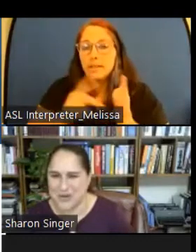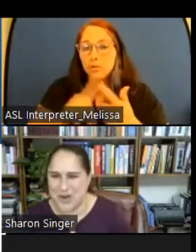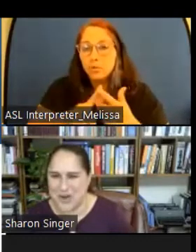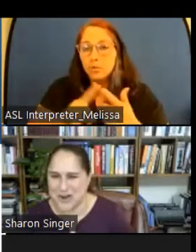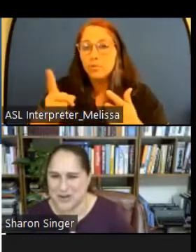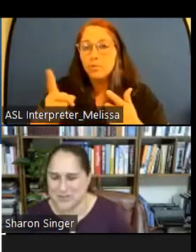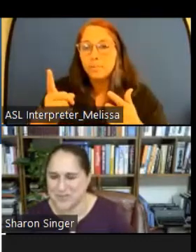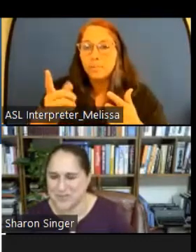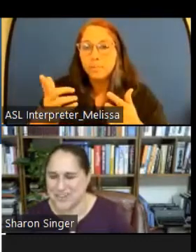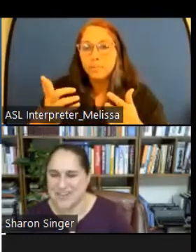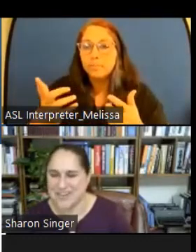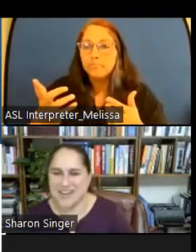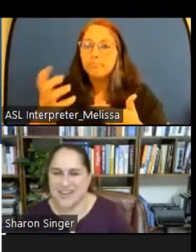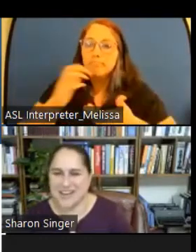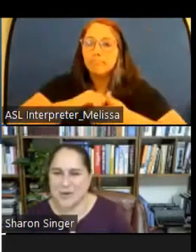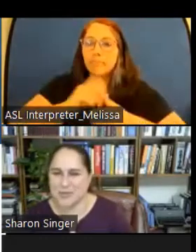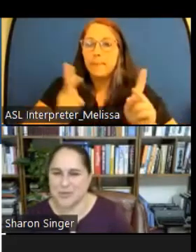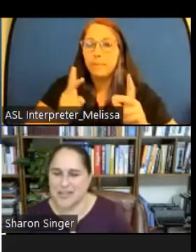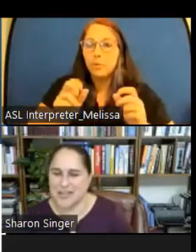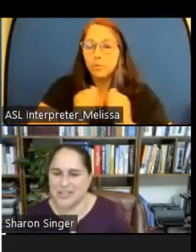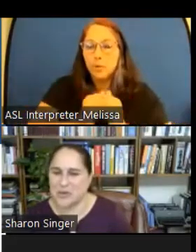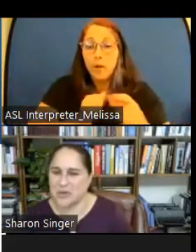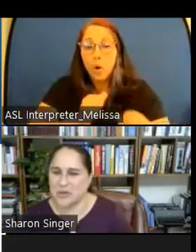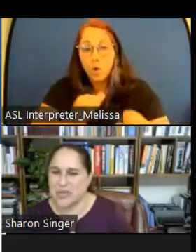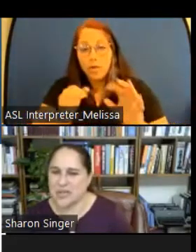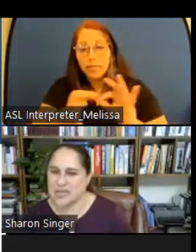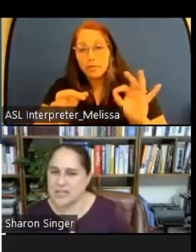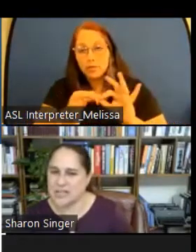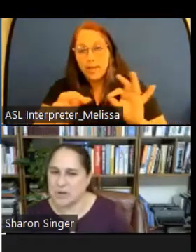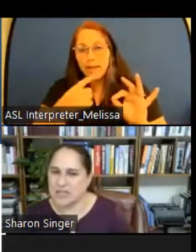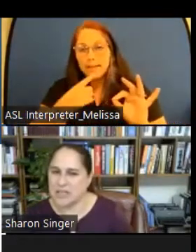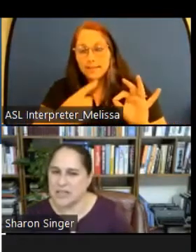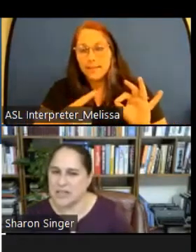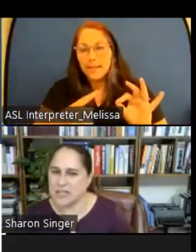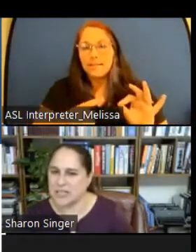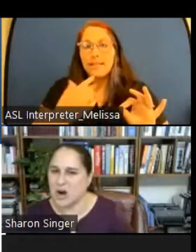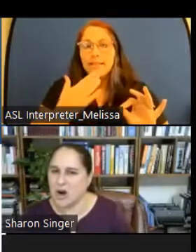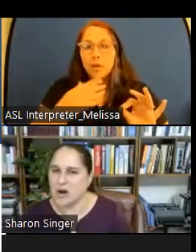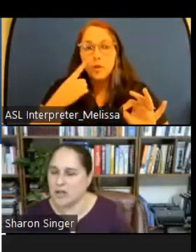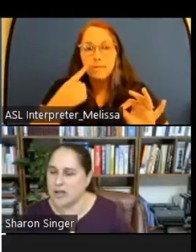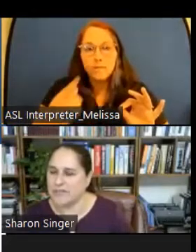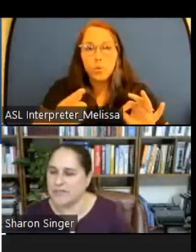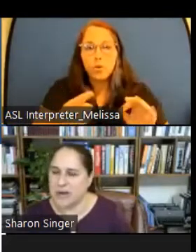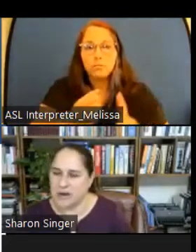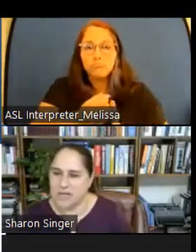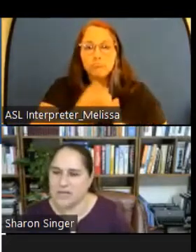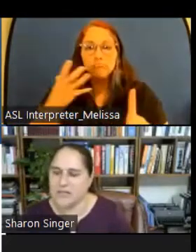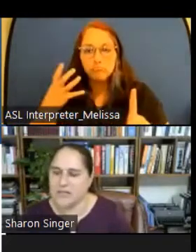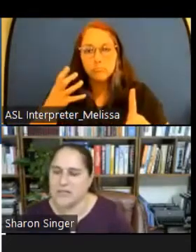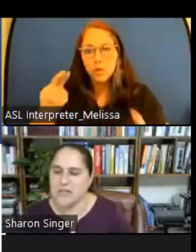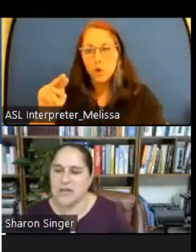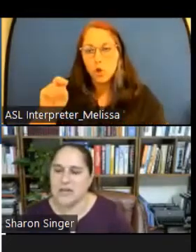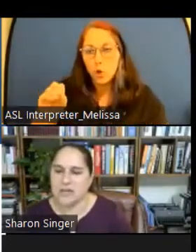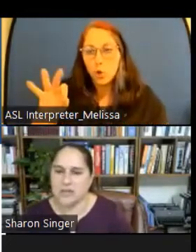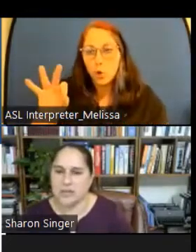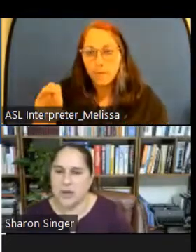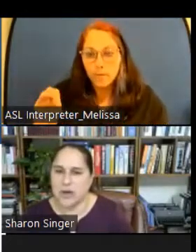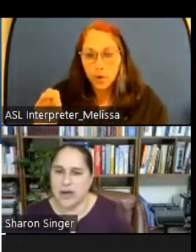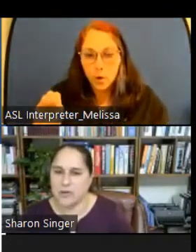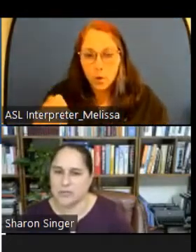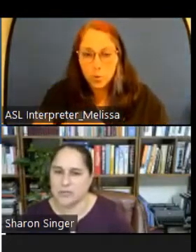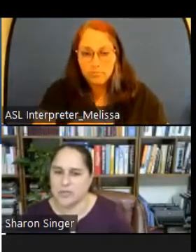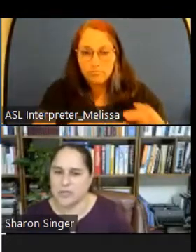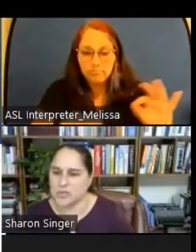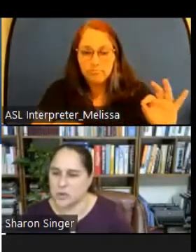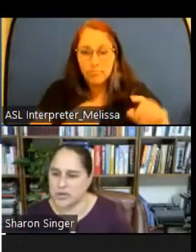of new acronyms on both sides. So I think, as Marcella mentioned, there are a lot of parallels to